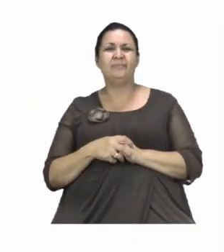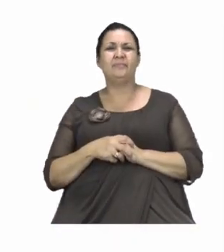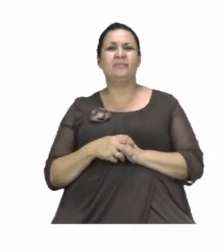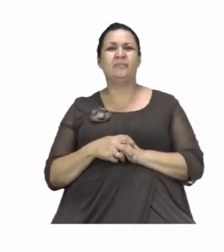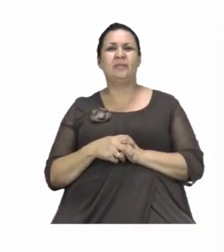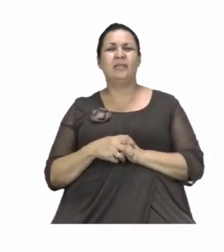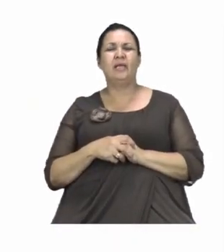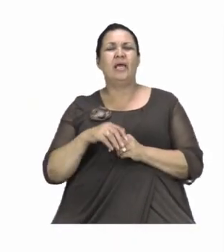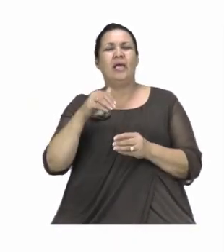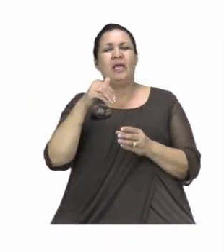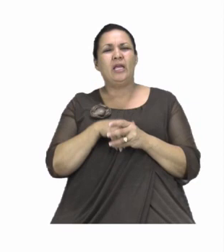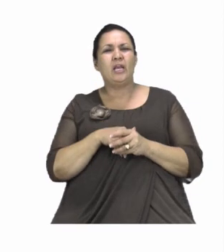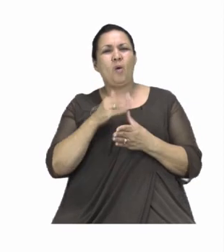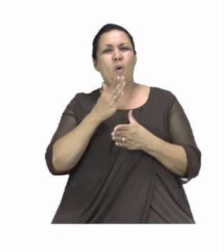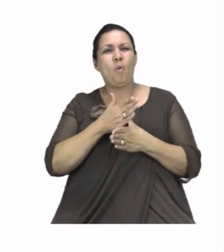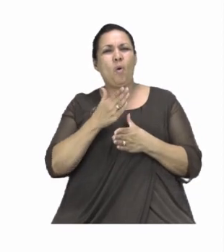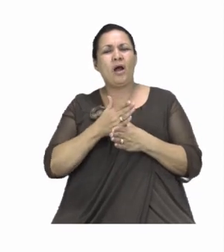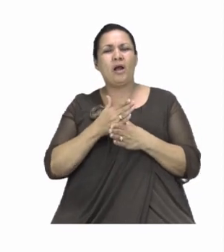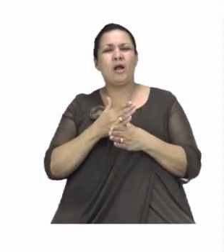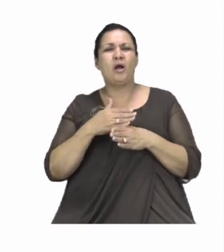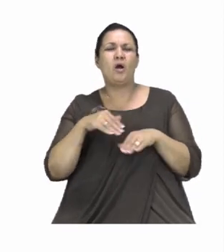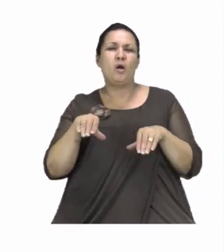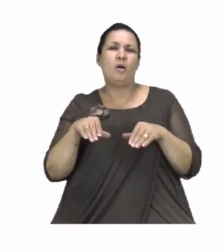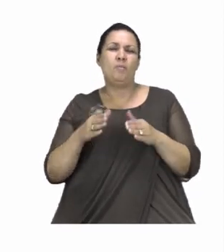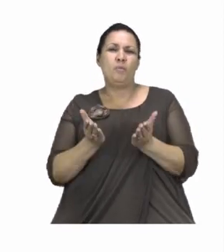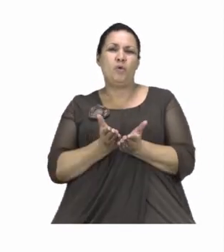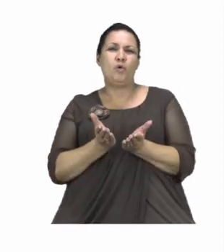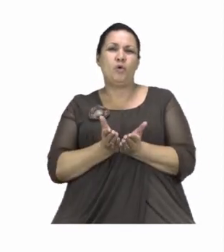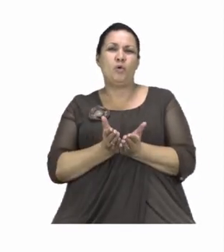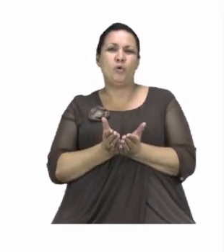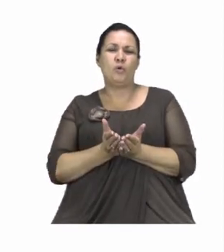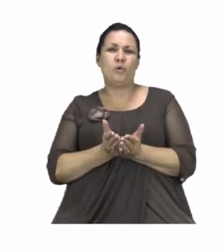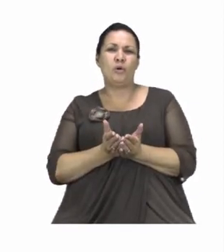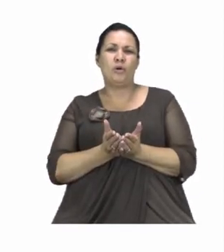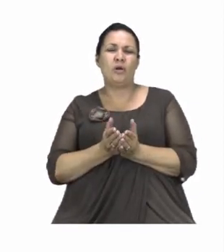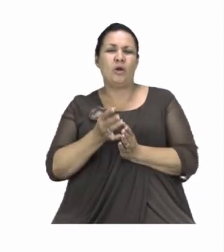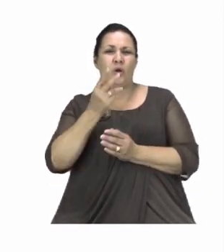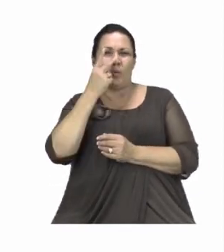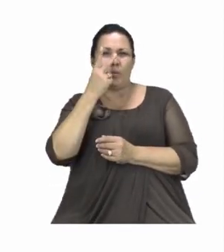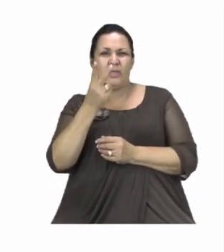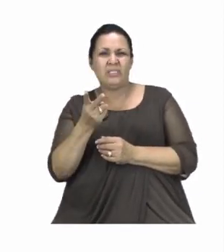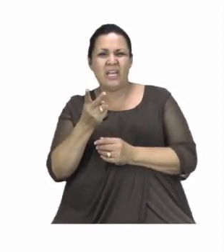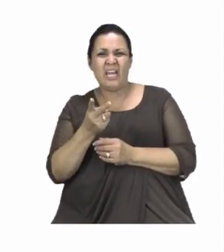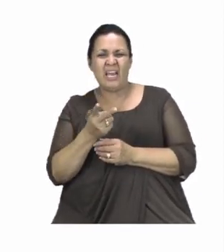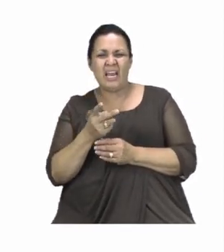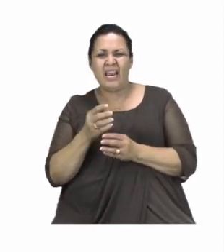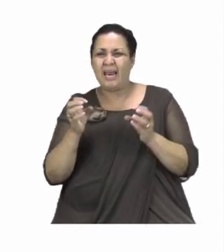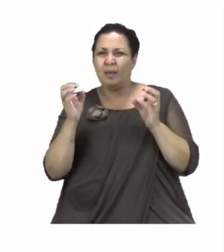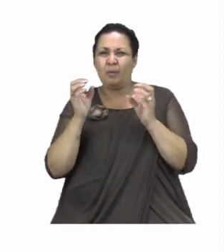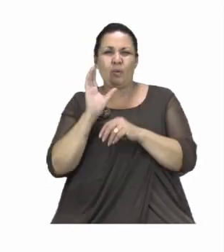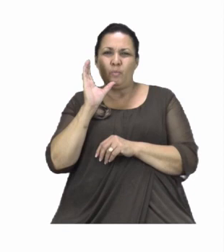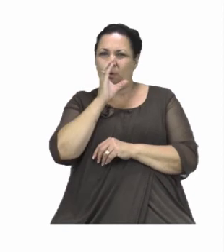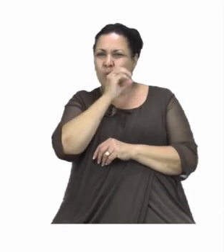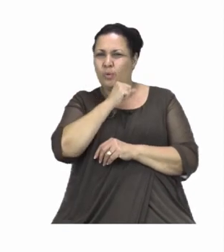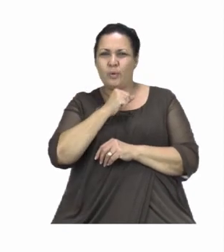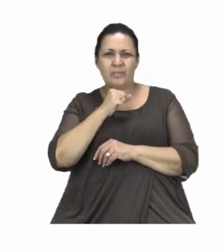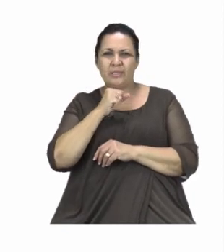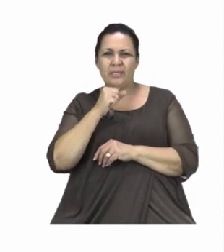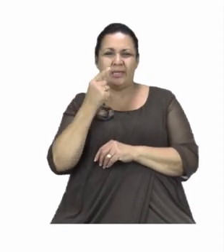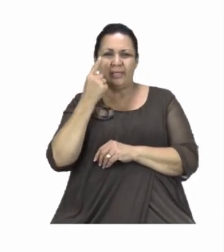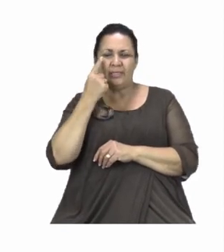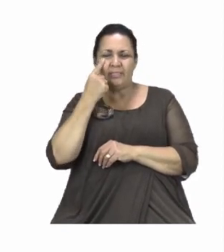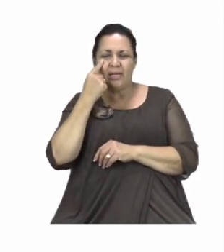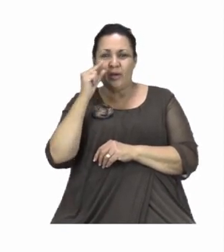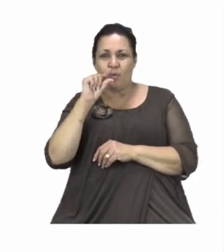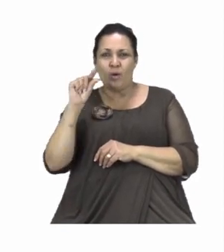In our exercise, we have missing sight words. So you are going to use the